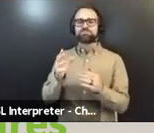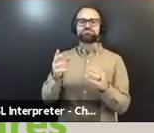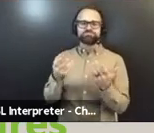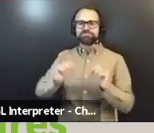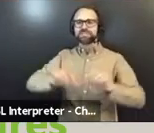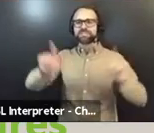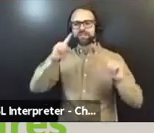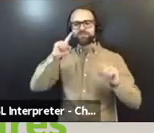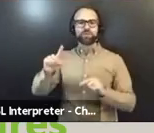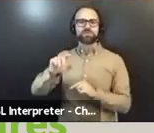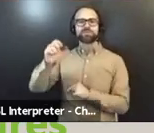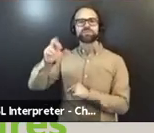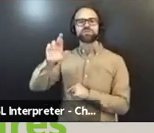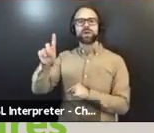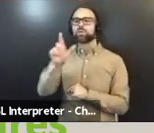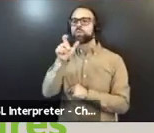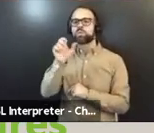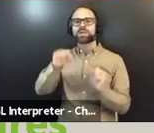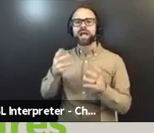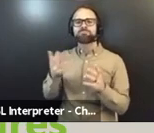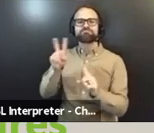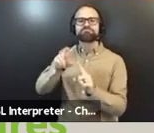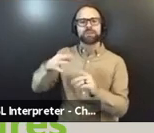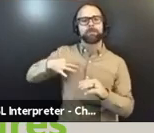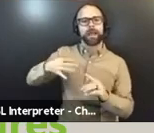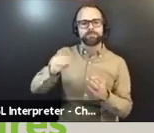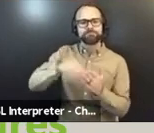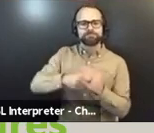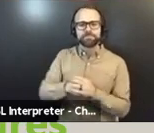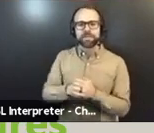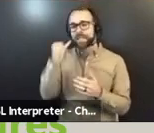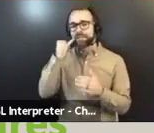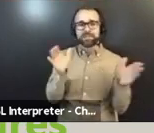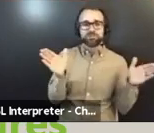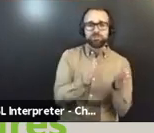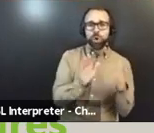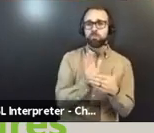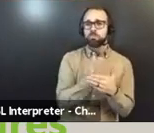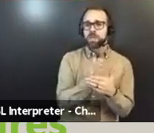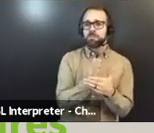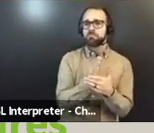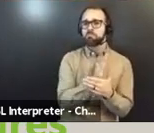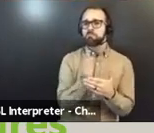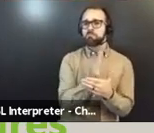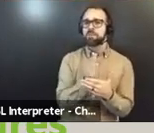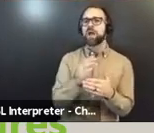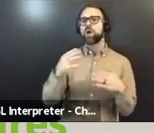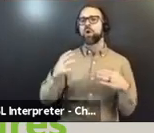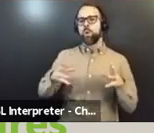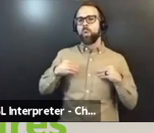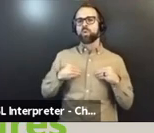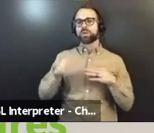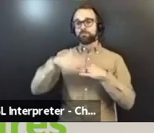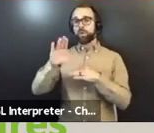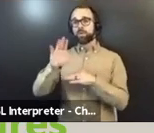apply, right? So the first one is a CCPC, which most of the companies are, where you're small and medium and your ownership is more than 51% by a